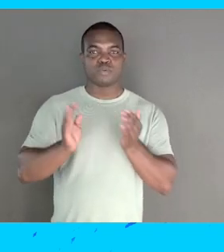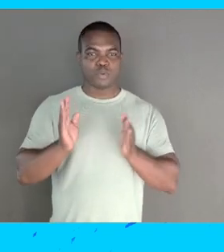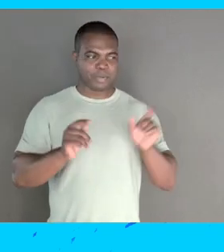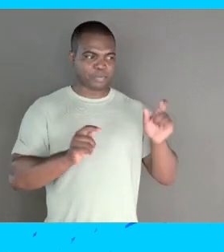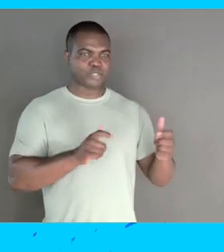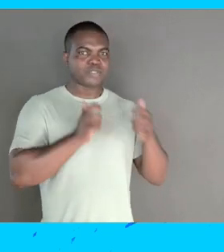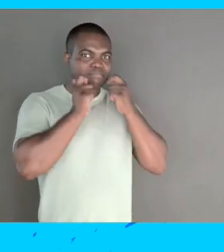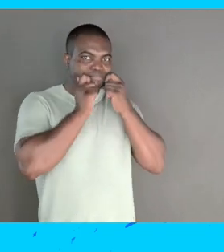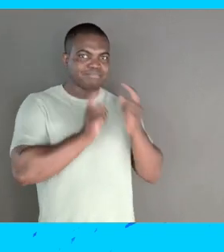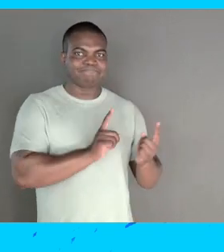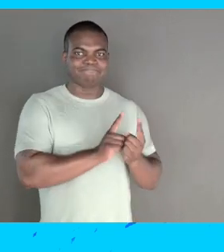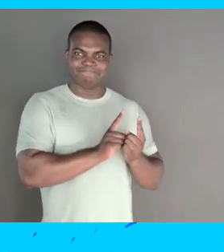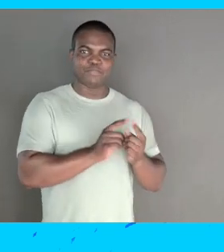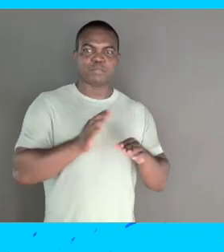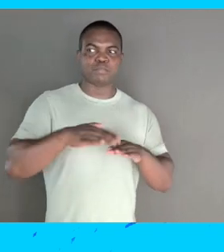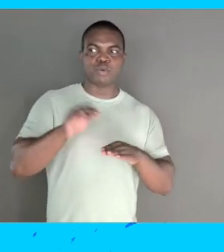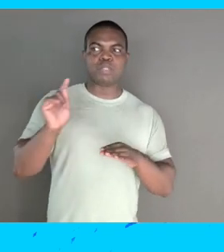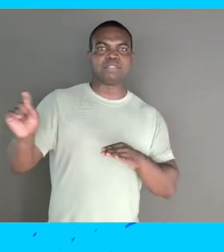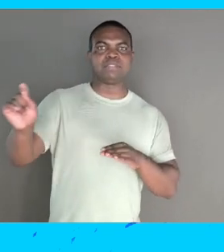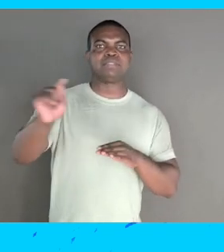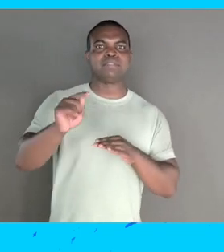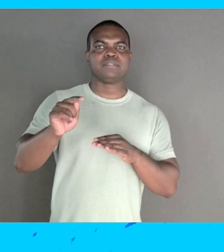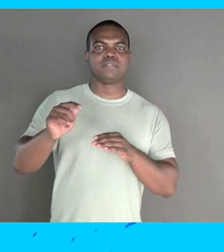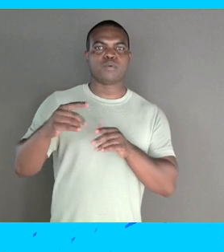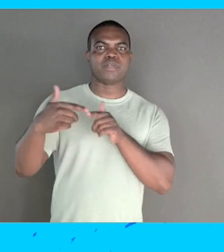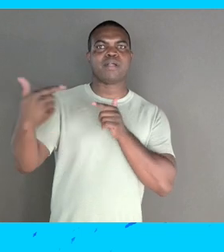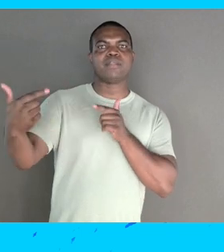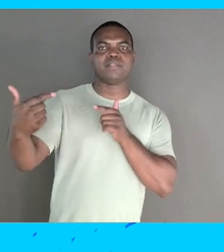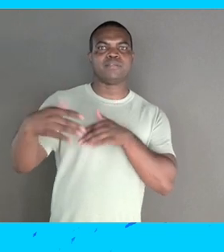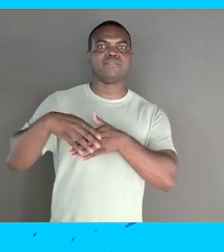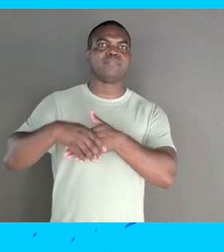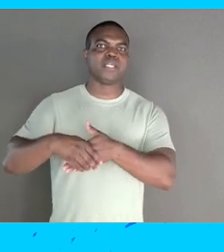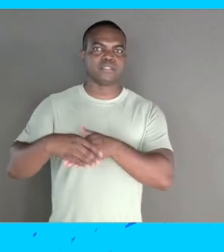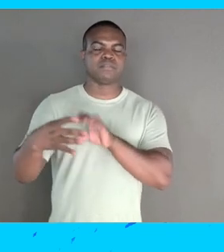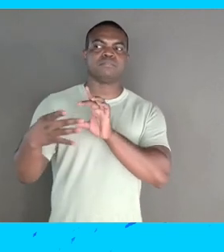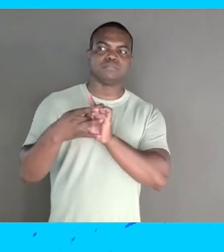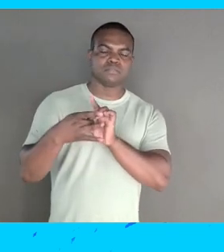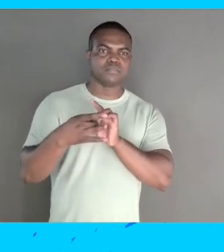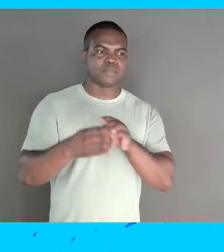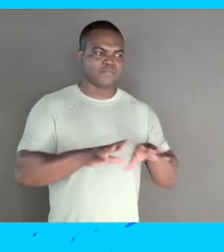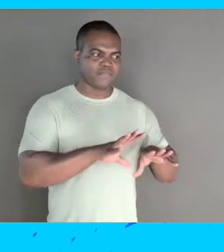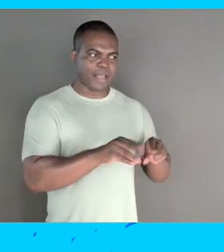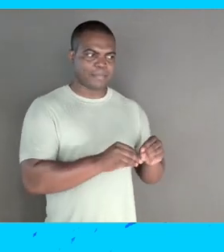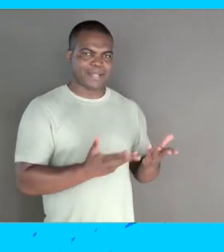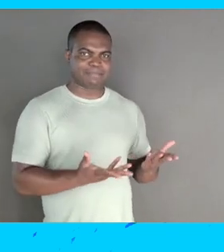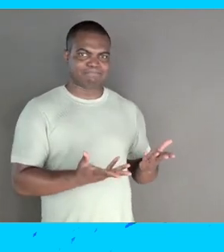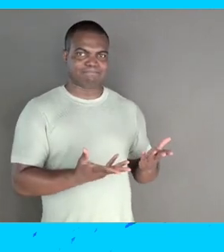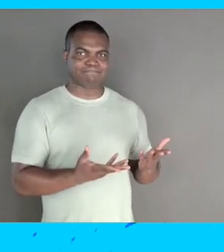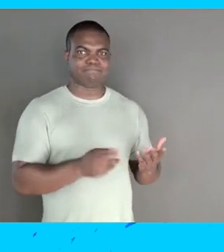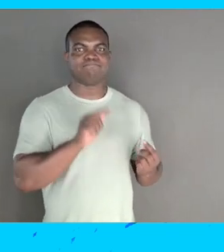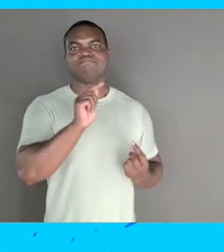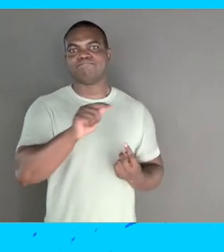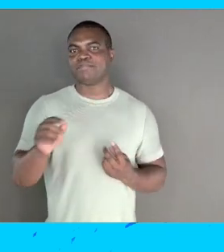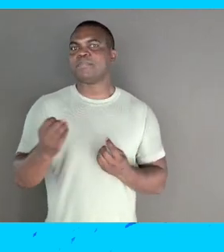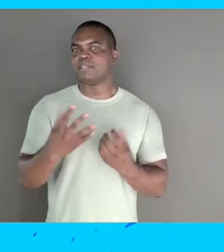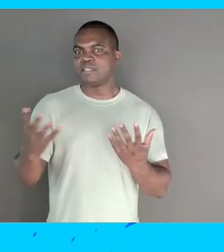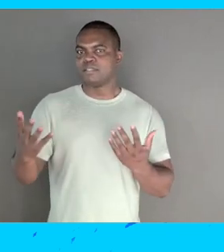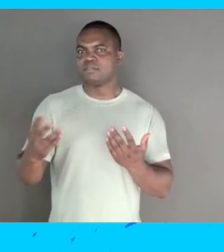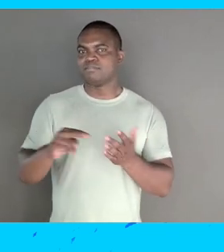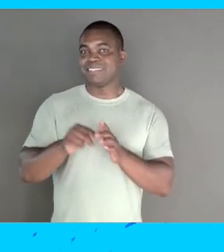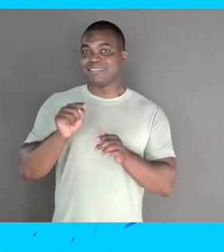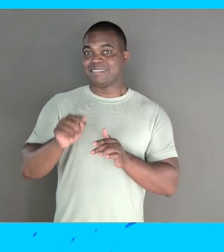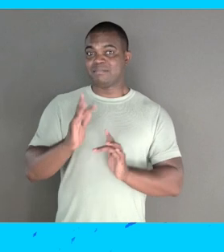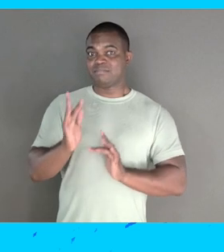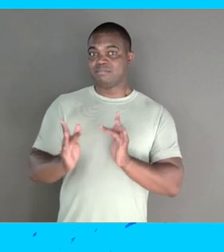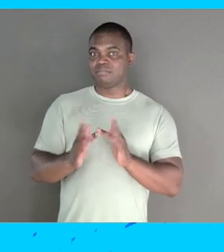that shows just how important it is, digital technologies as a way to sort of cope in a positive way to